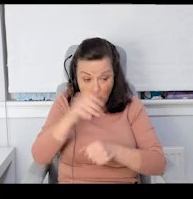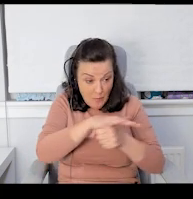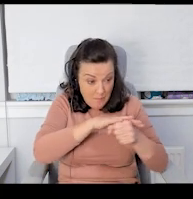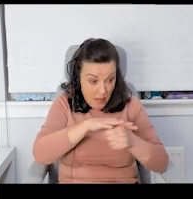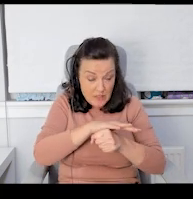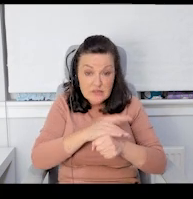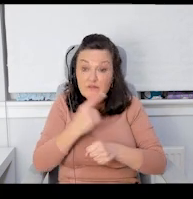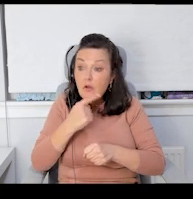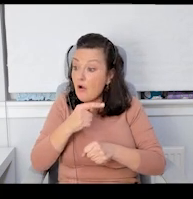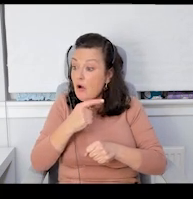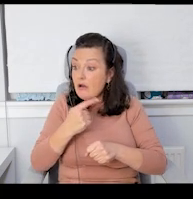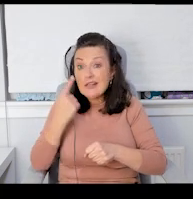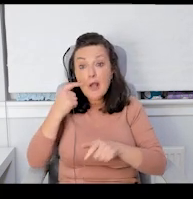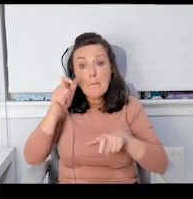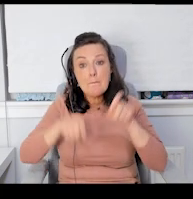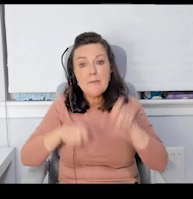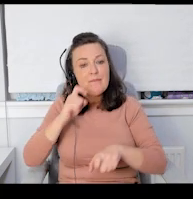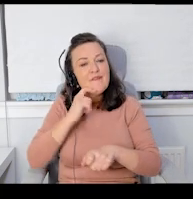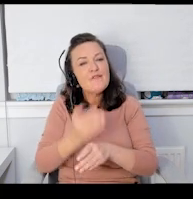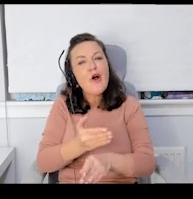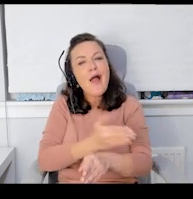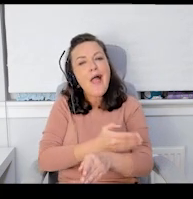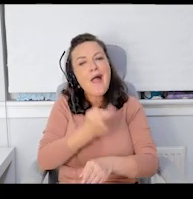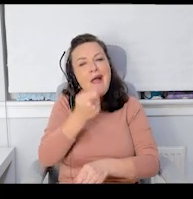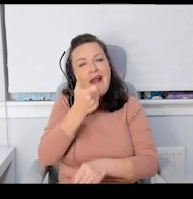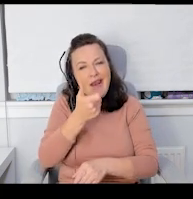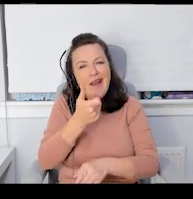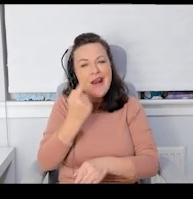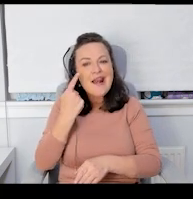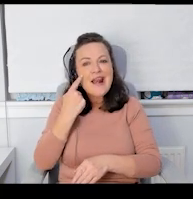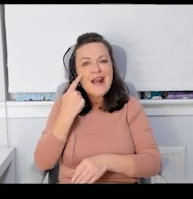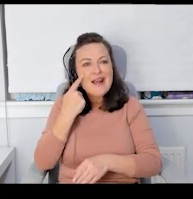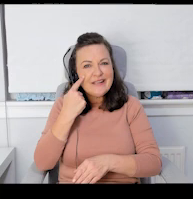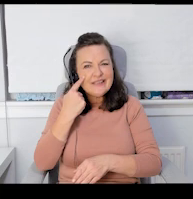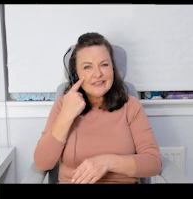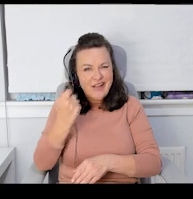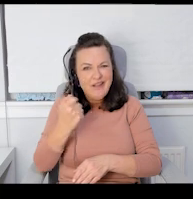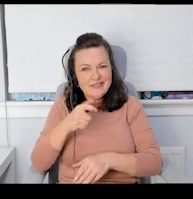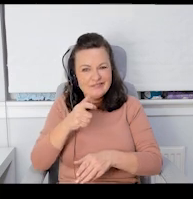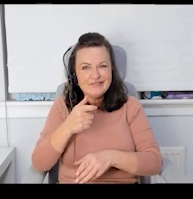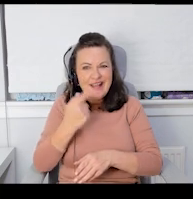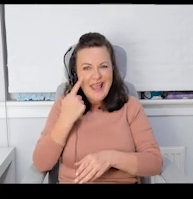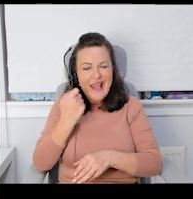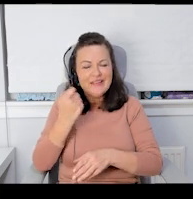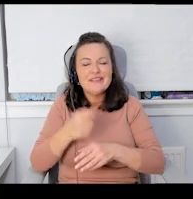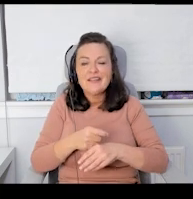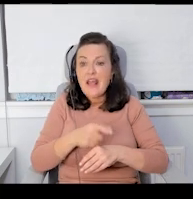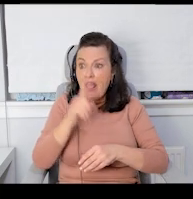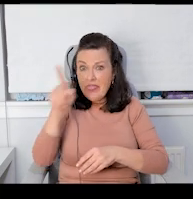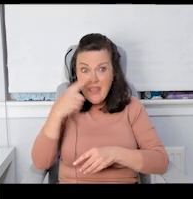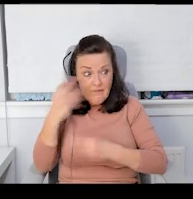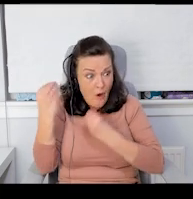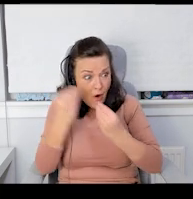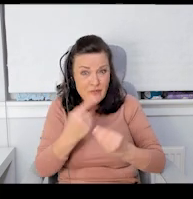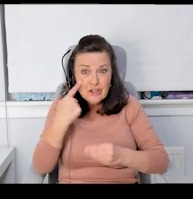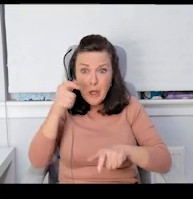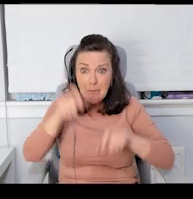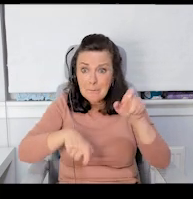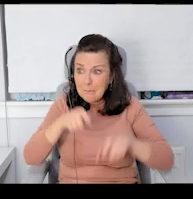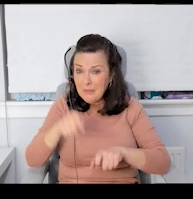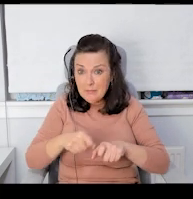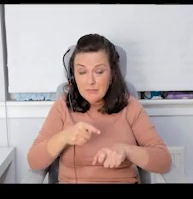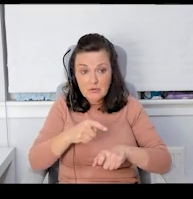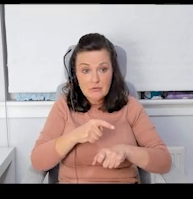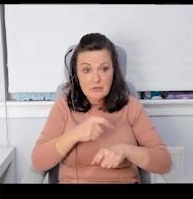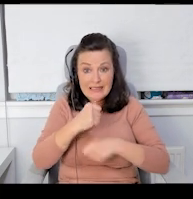years young people who require placements, and they've offered Easter and summer jobs for those young people as well. It